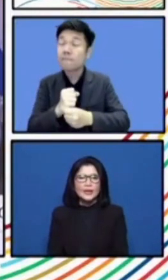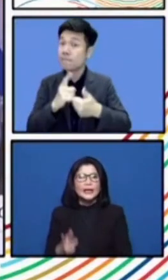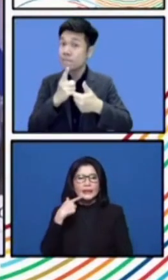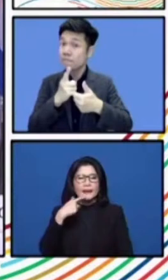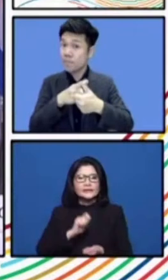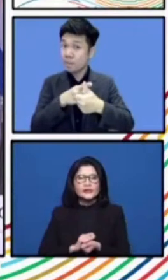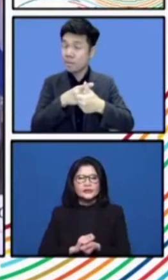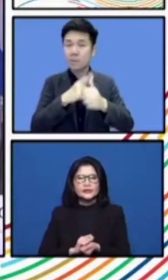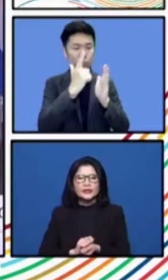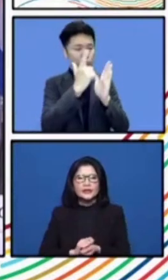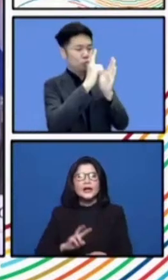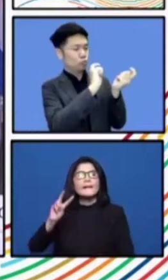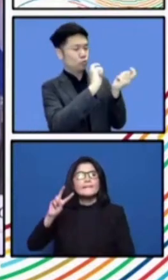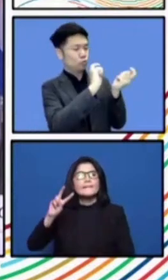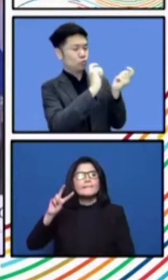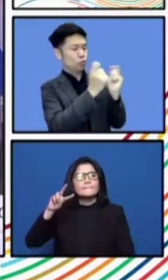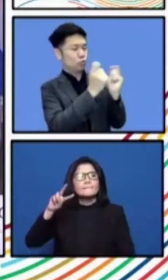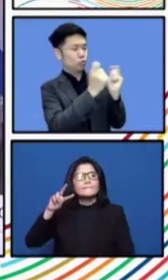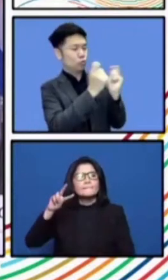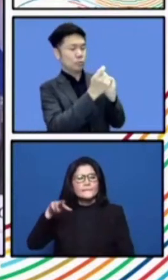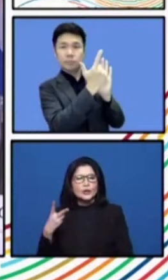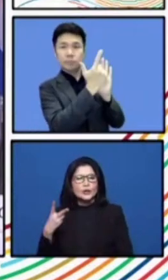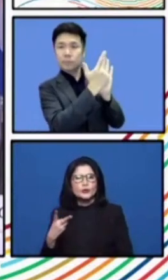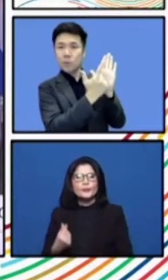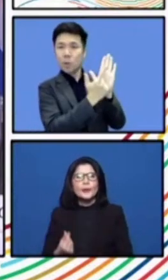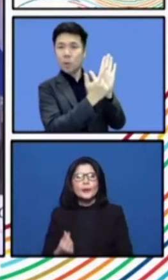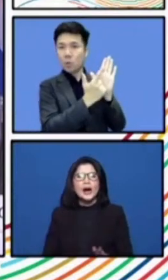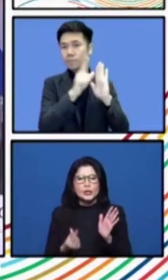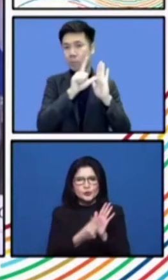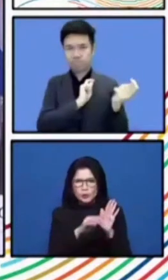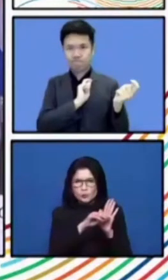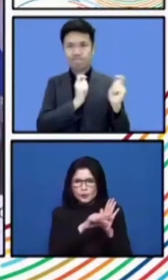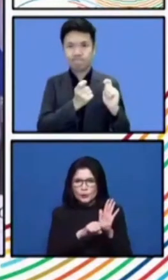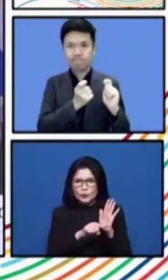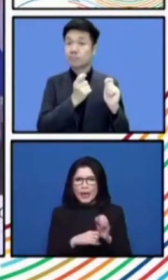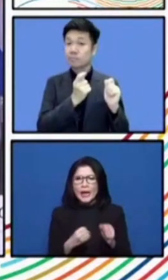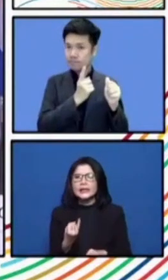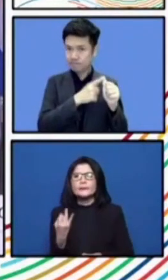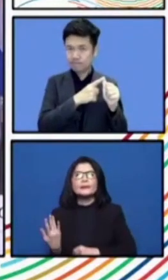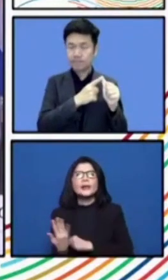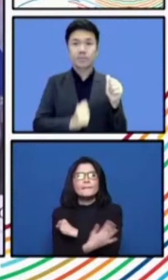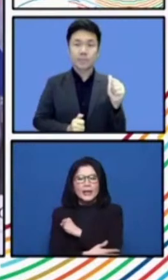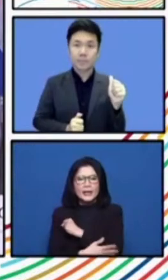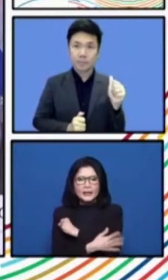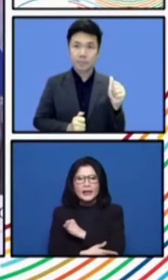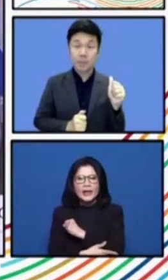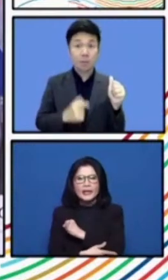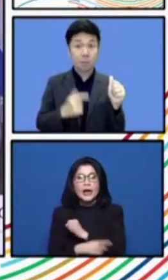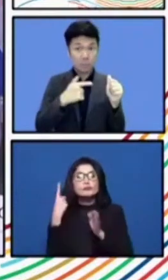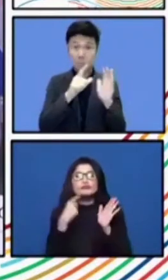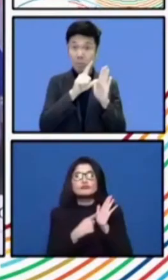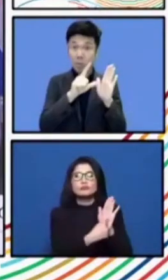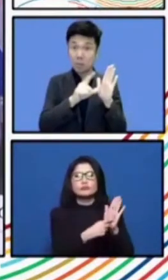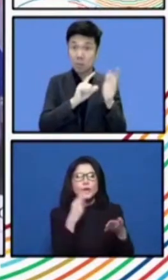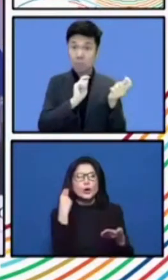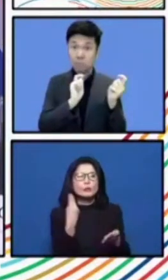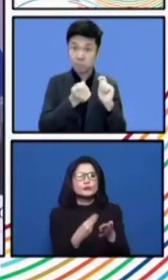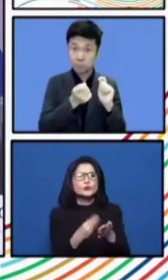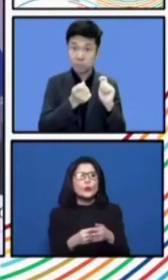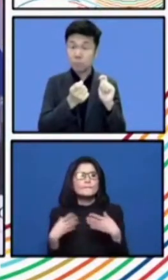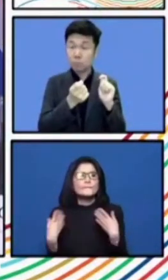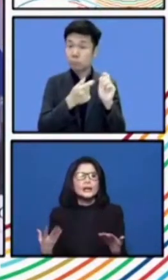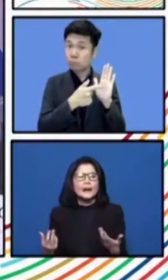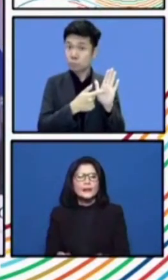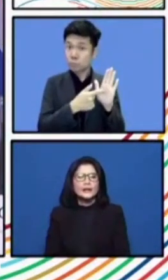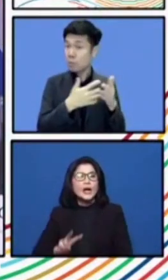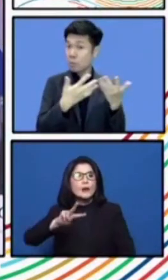in this very effective way some country already make them evidence how they do the legal legal reform on a little